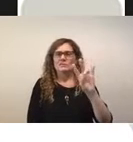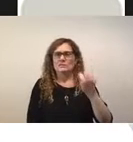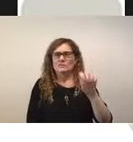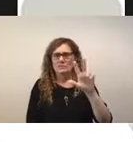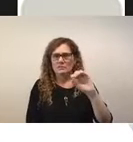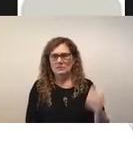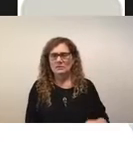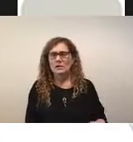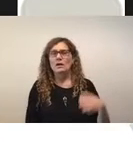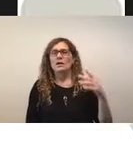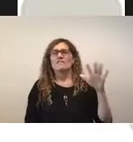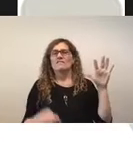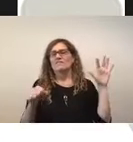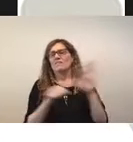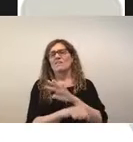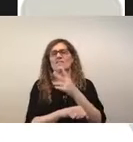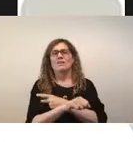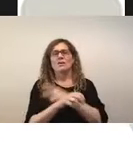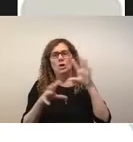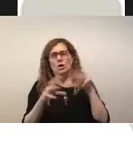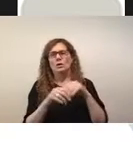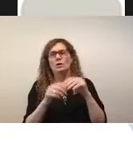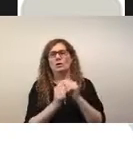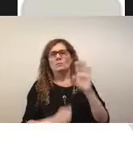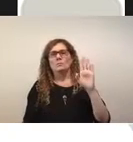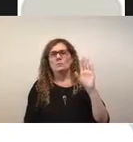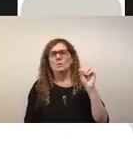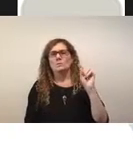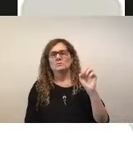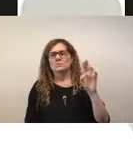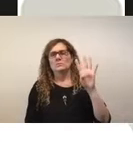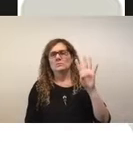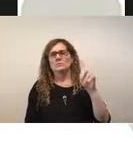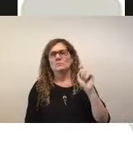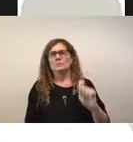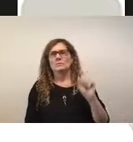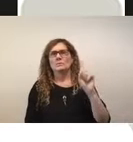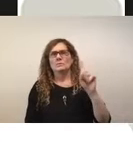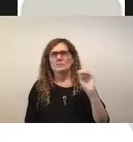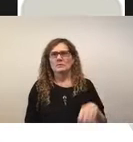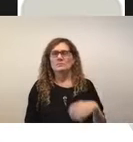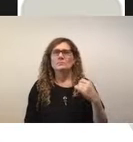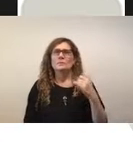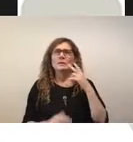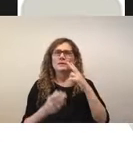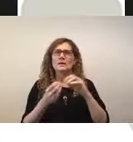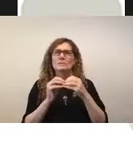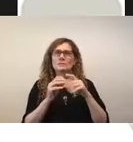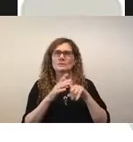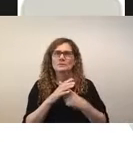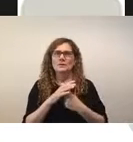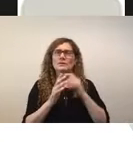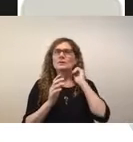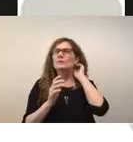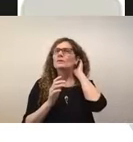dose. I'm relieved to see that our cases are trending down from the record highs we experienced just after the holidays here